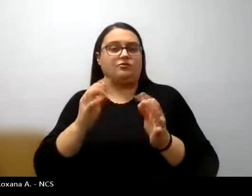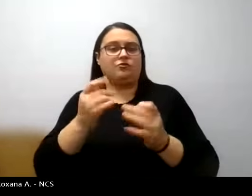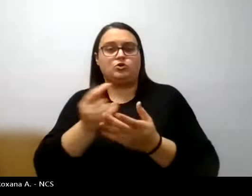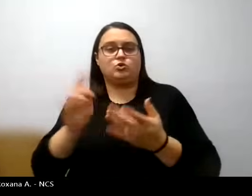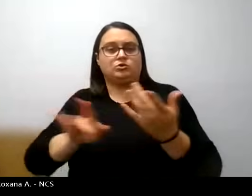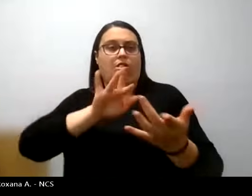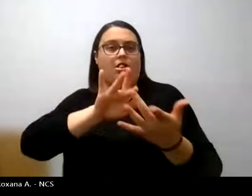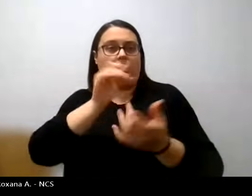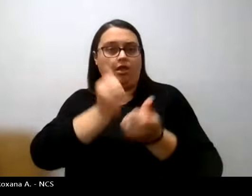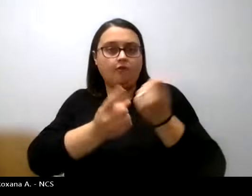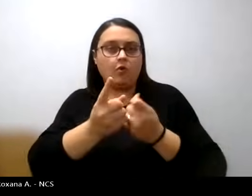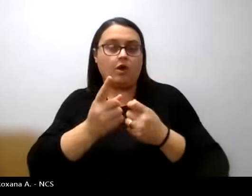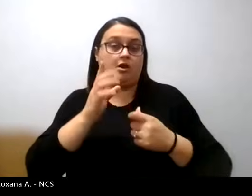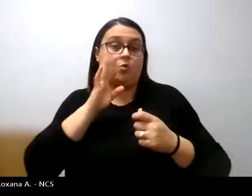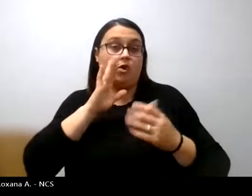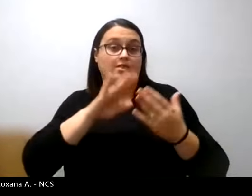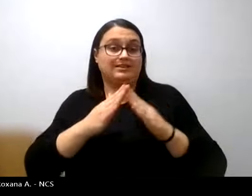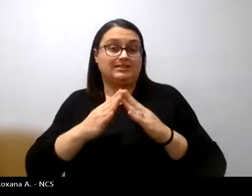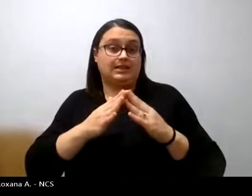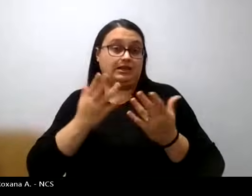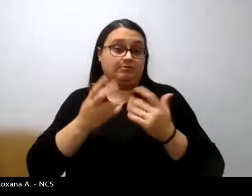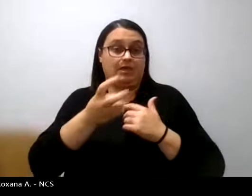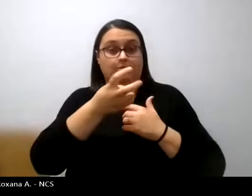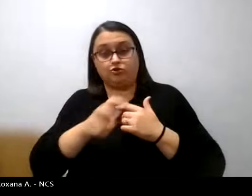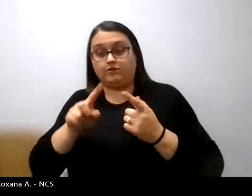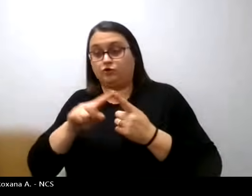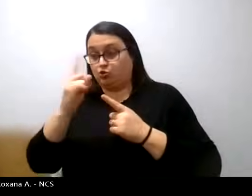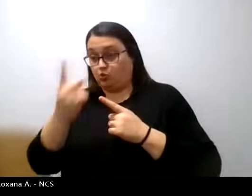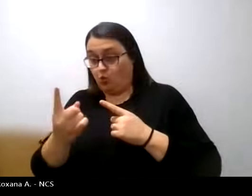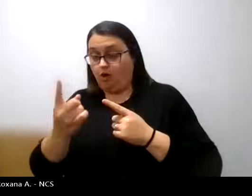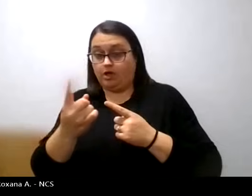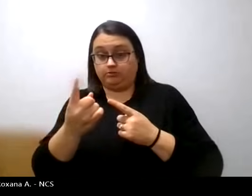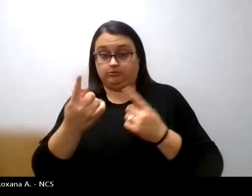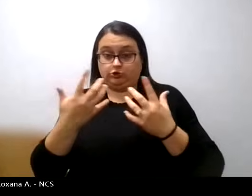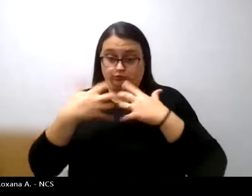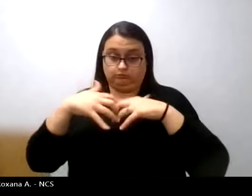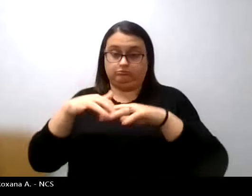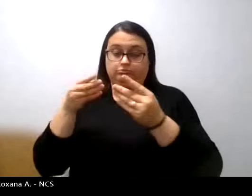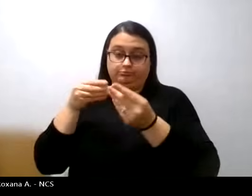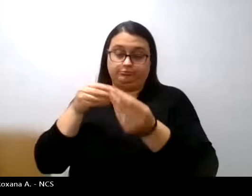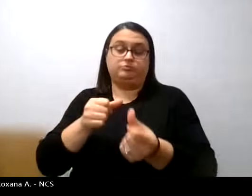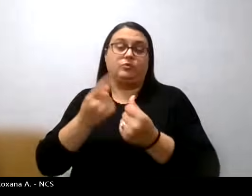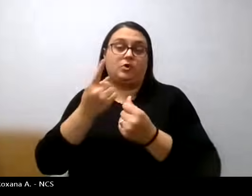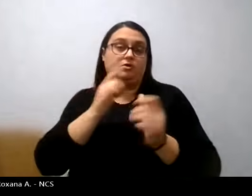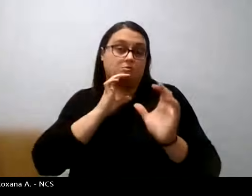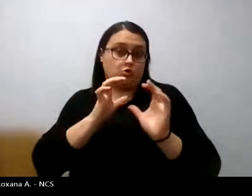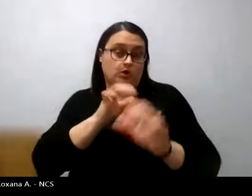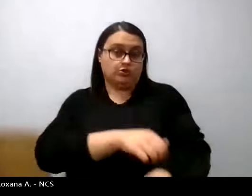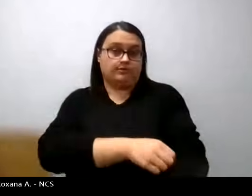everyone? Will the city evaluate moving to one system to help streamline communication?